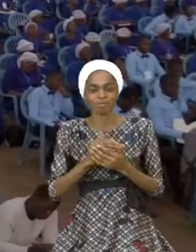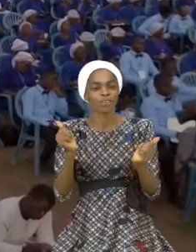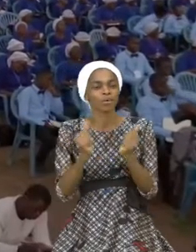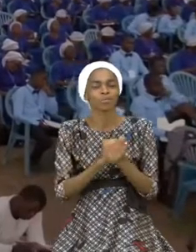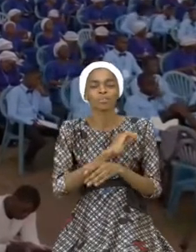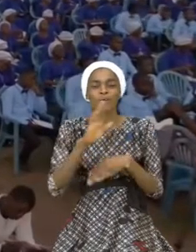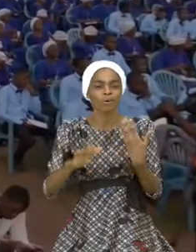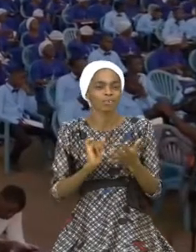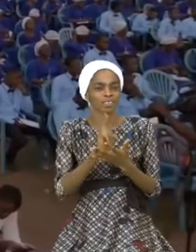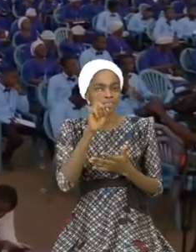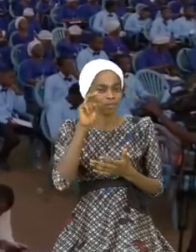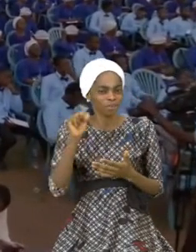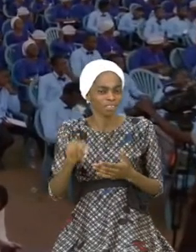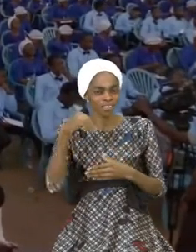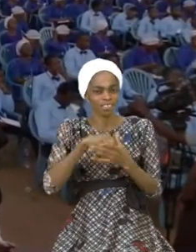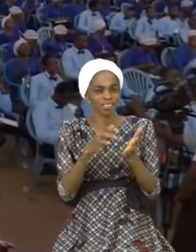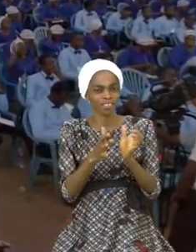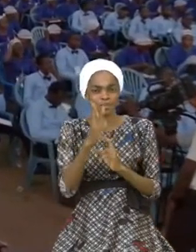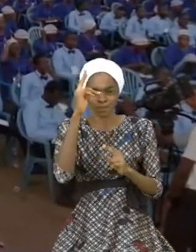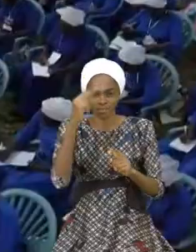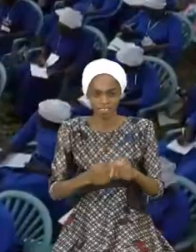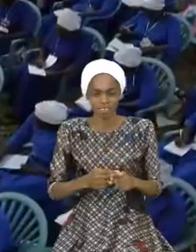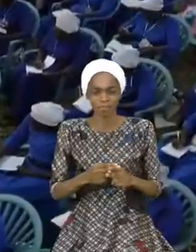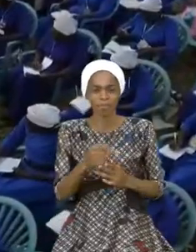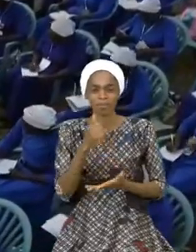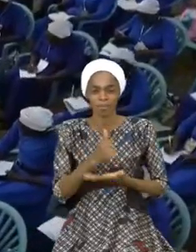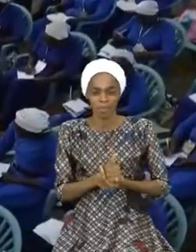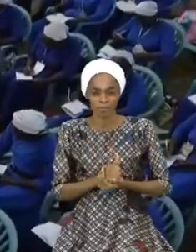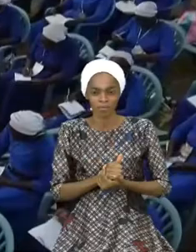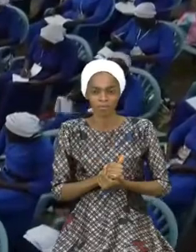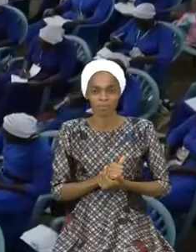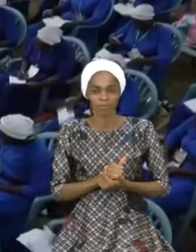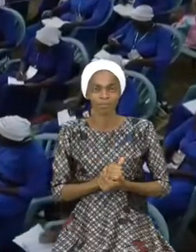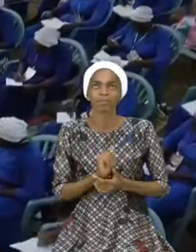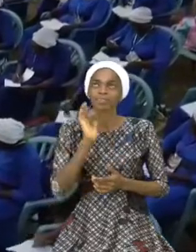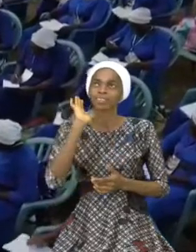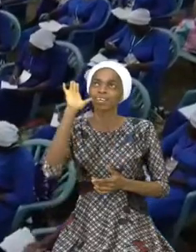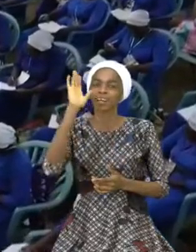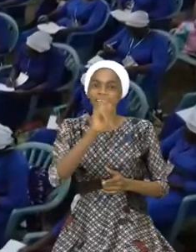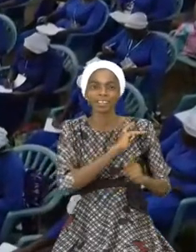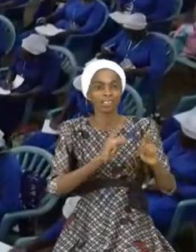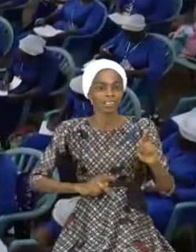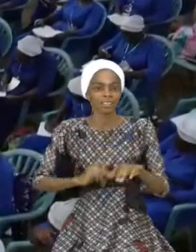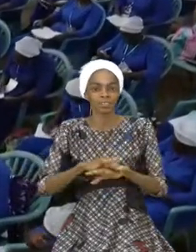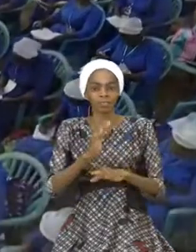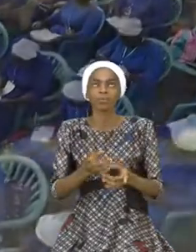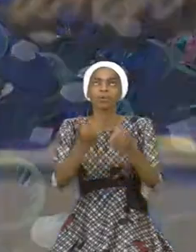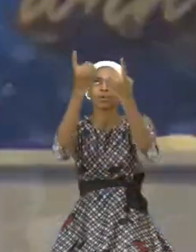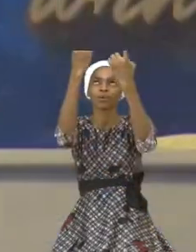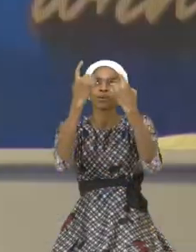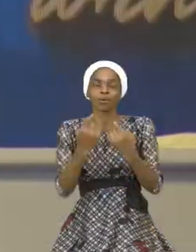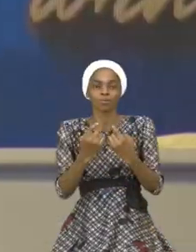that you need in jesus name thy kingdom come that will be